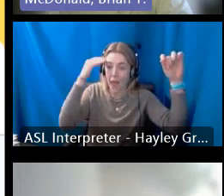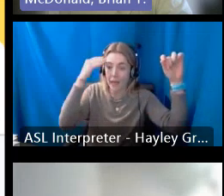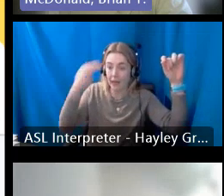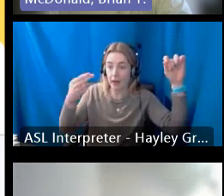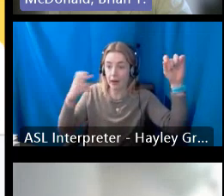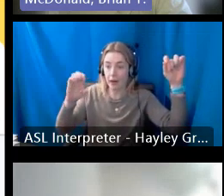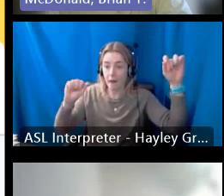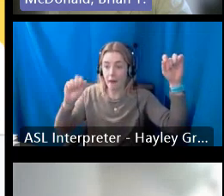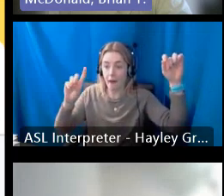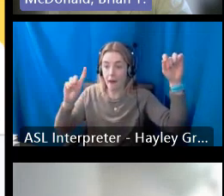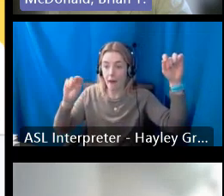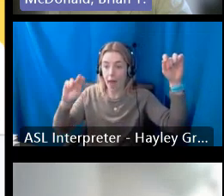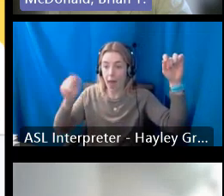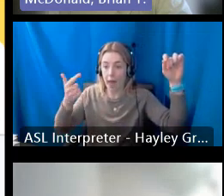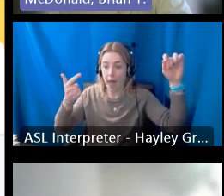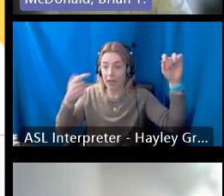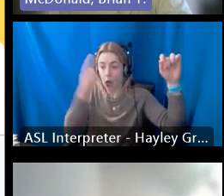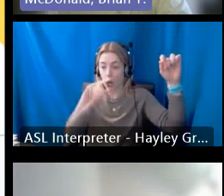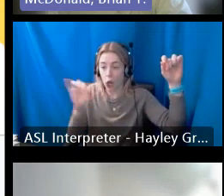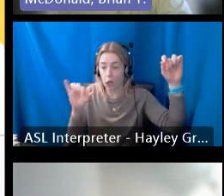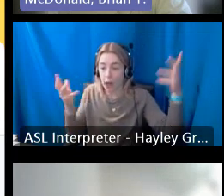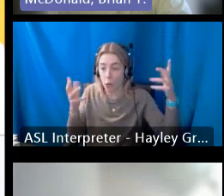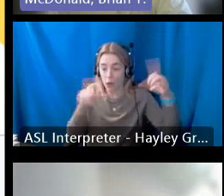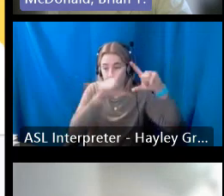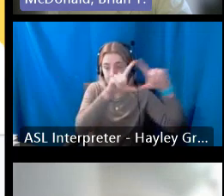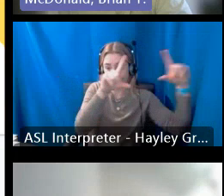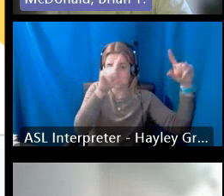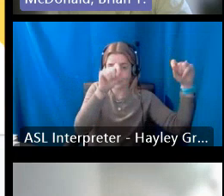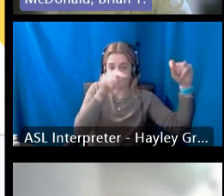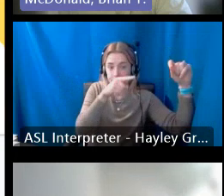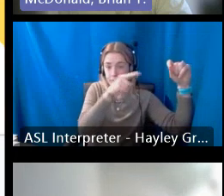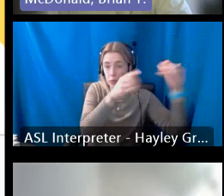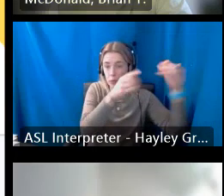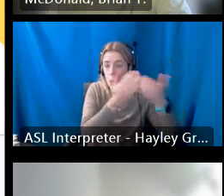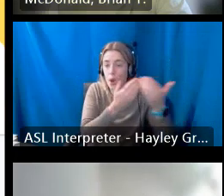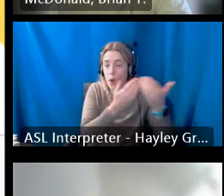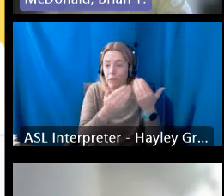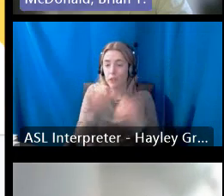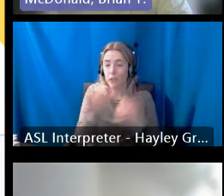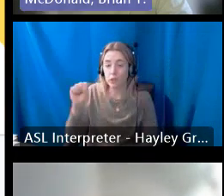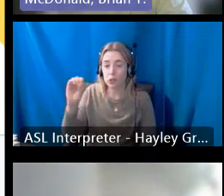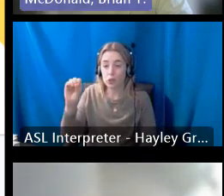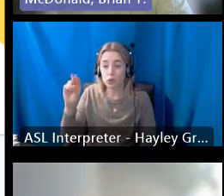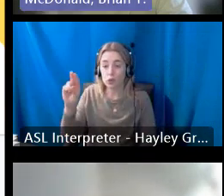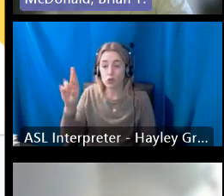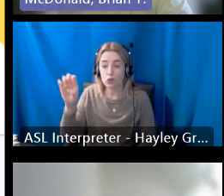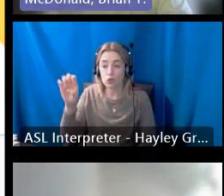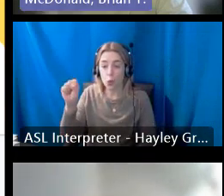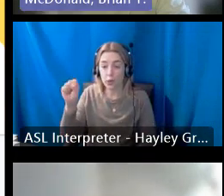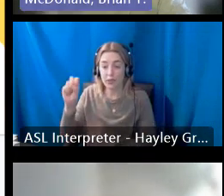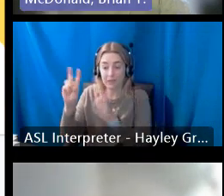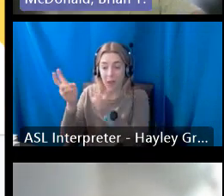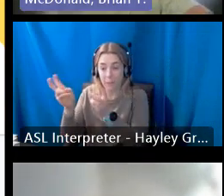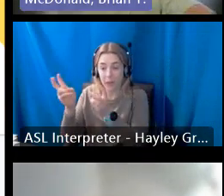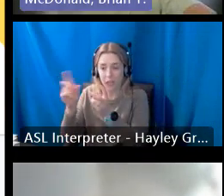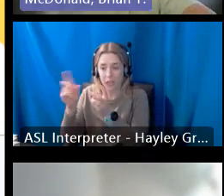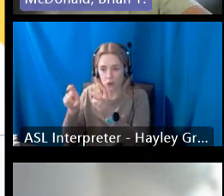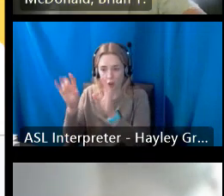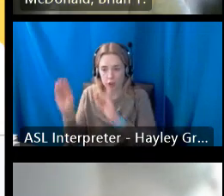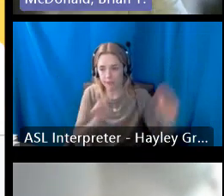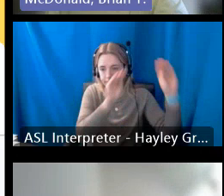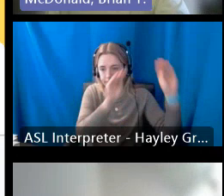Whatever heading that your sources are talking about, that goes here. Your lit review is all about guiding your